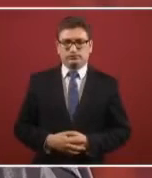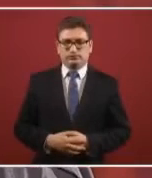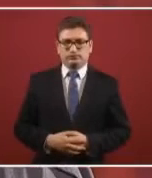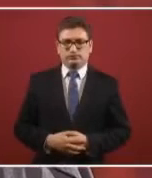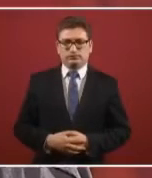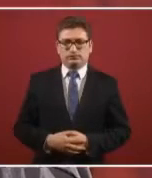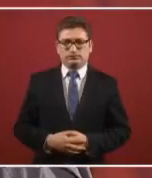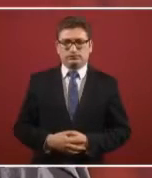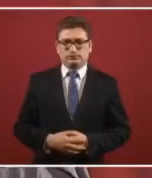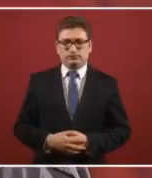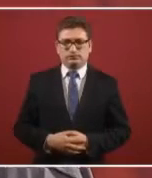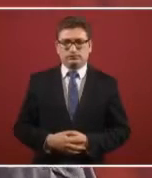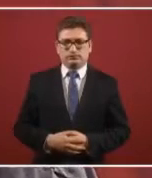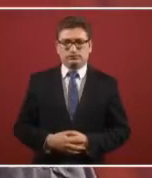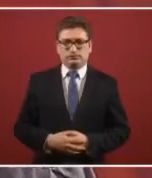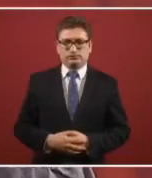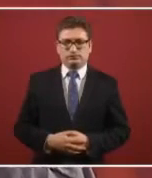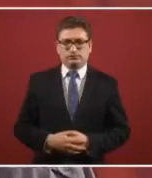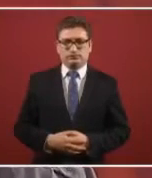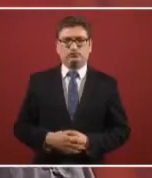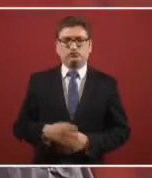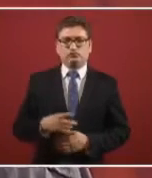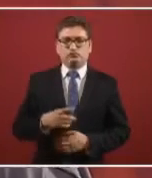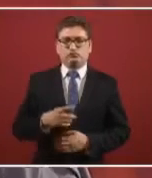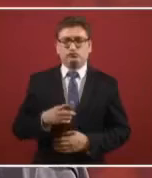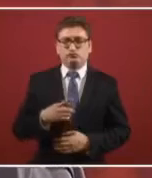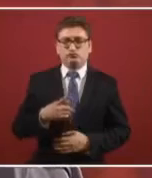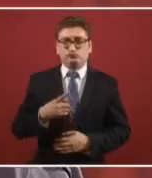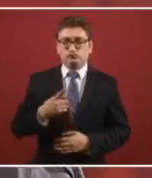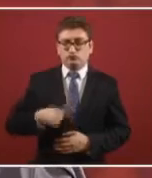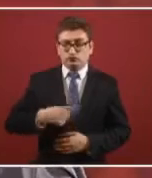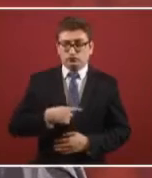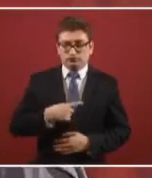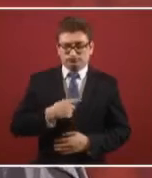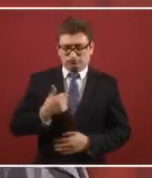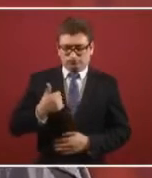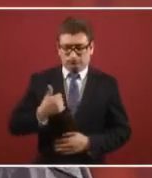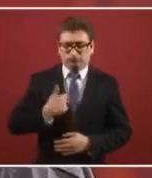a great advantage.